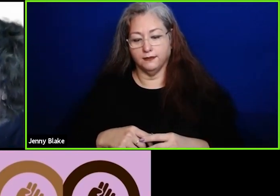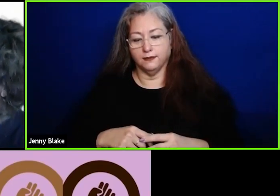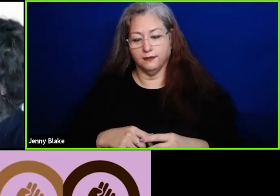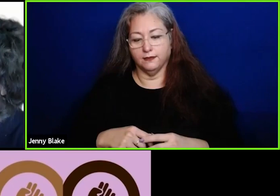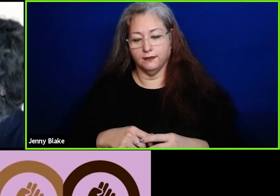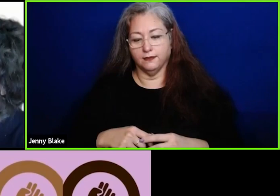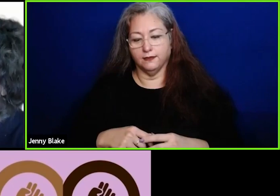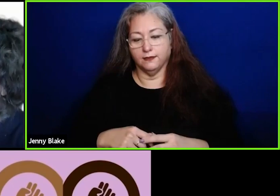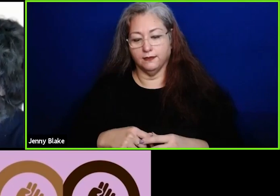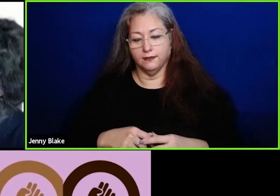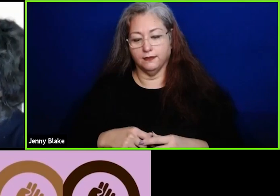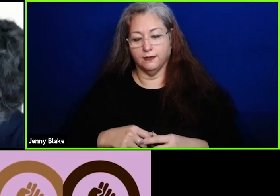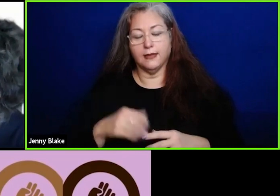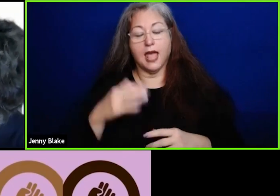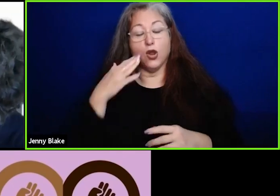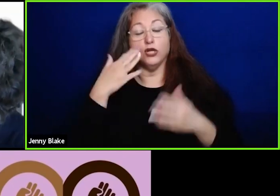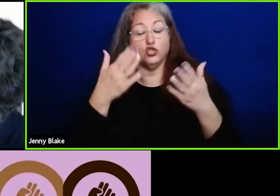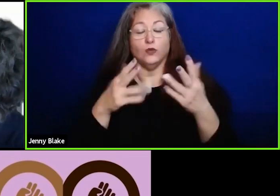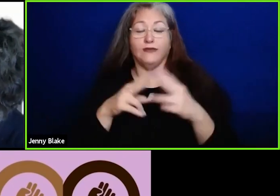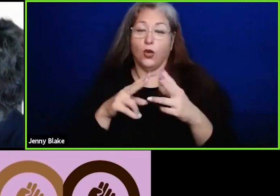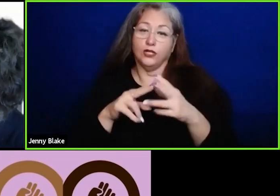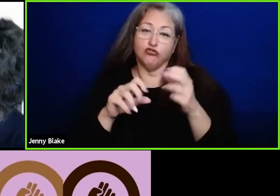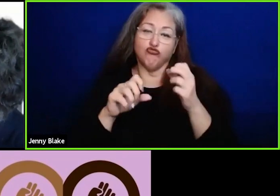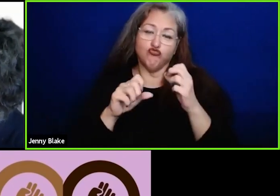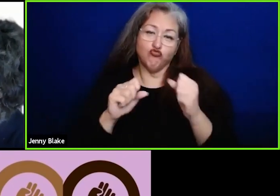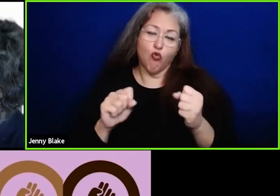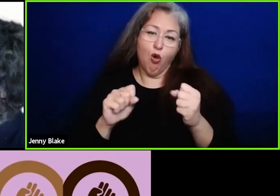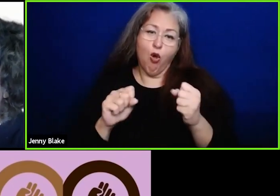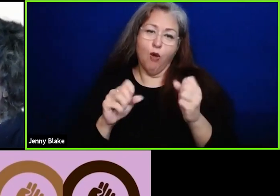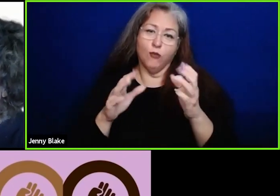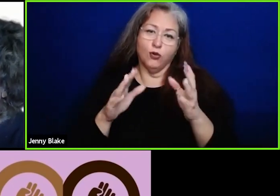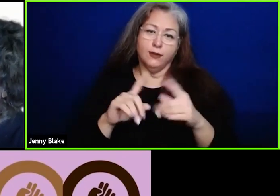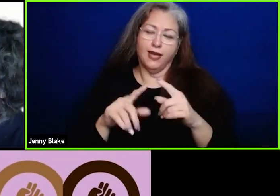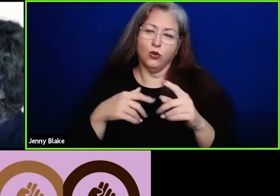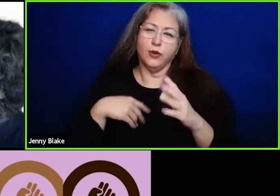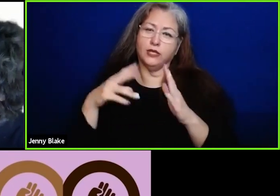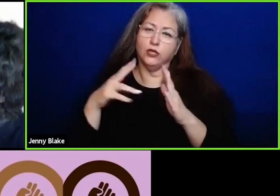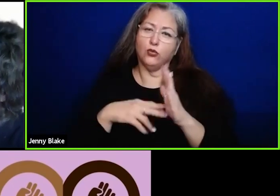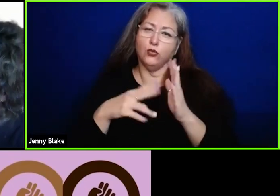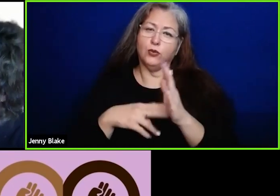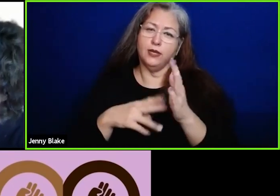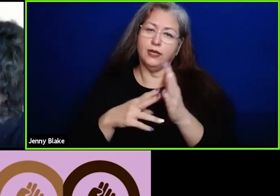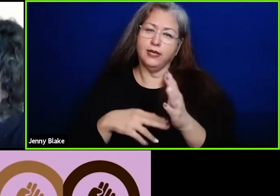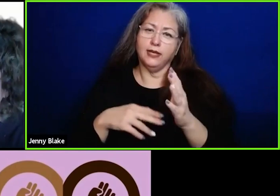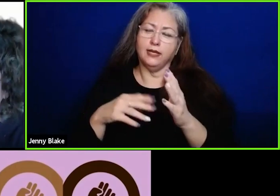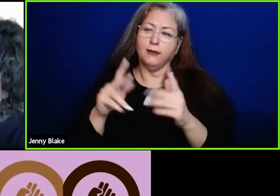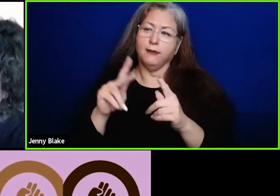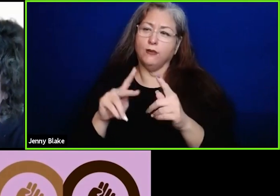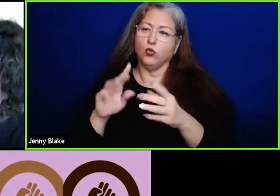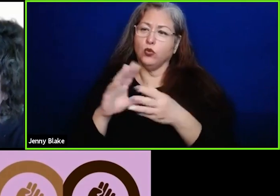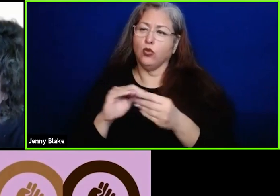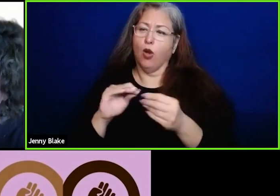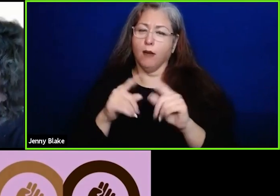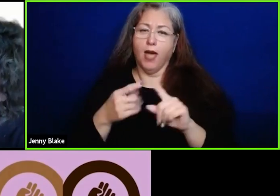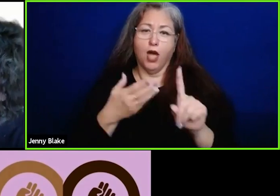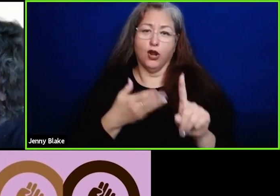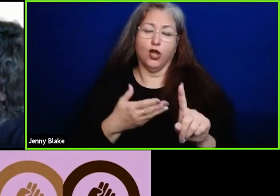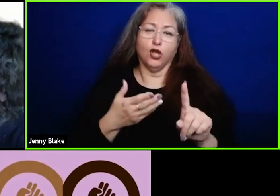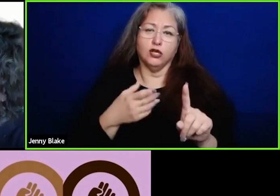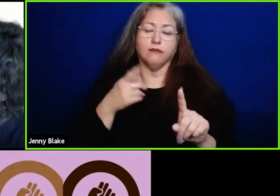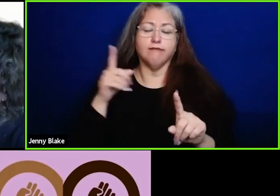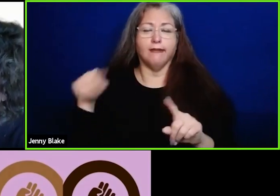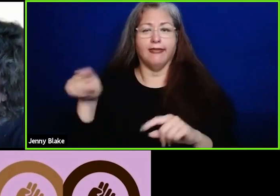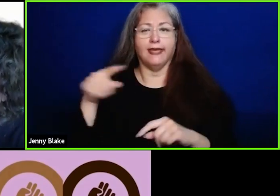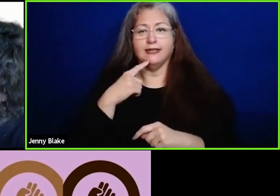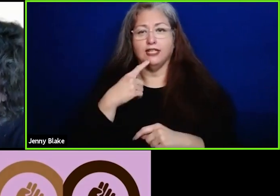such a strong presence, many people that we were reading, people who spoke about her, and they said that she's